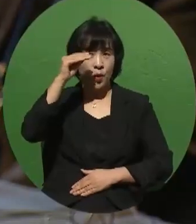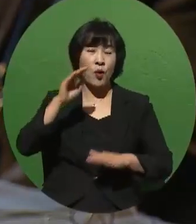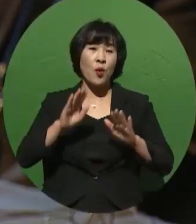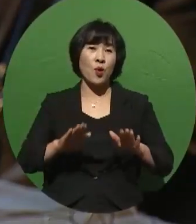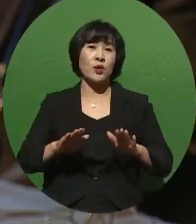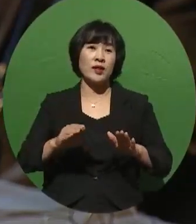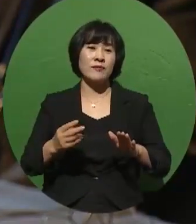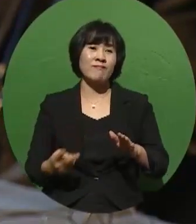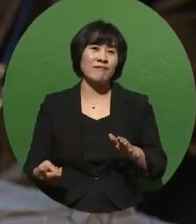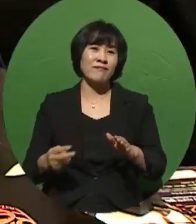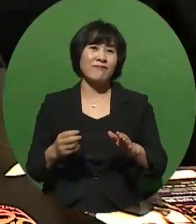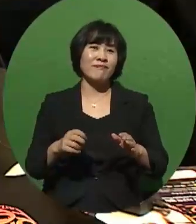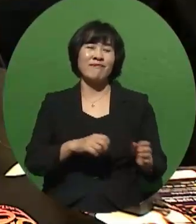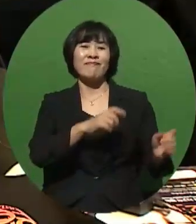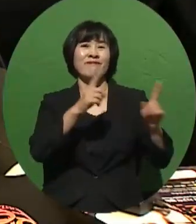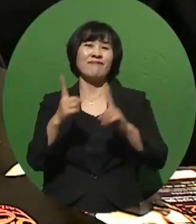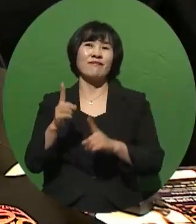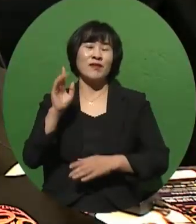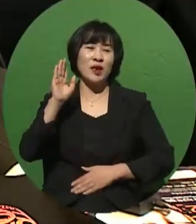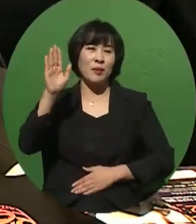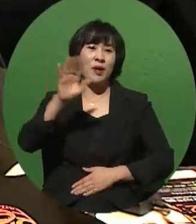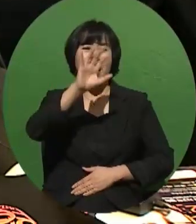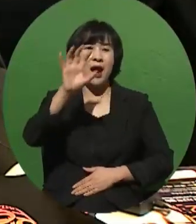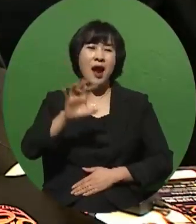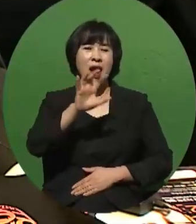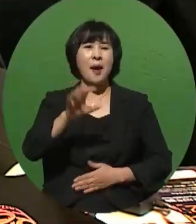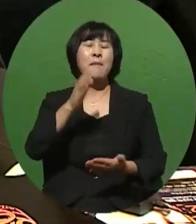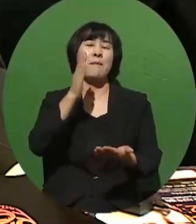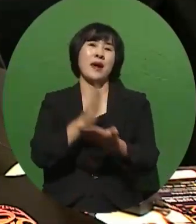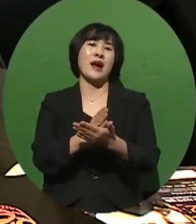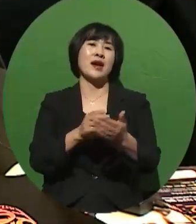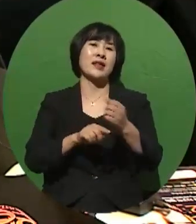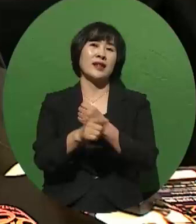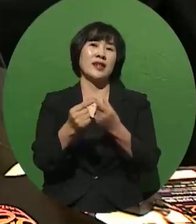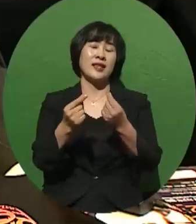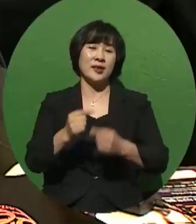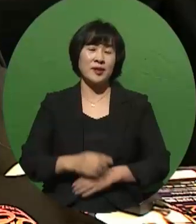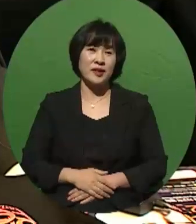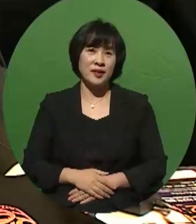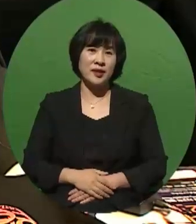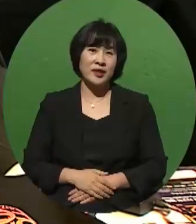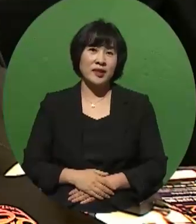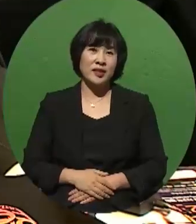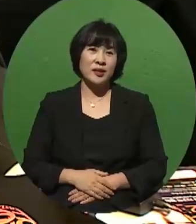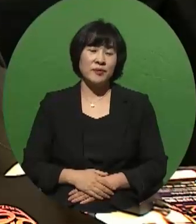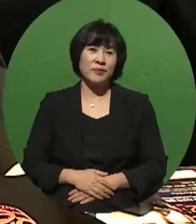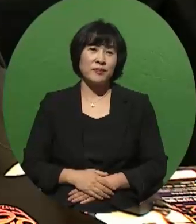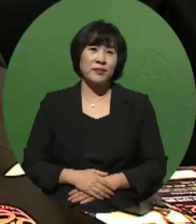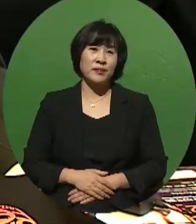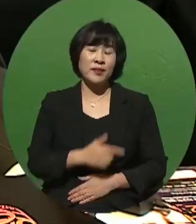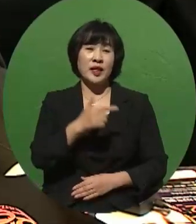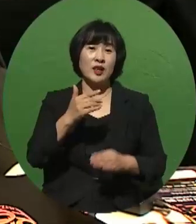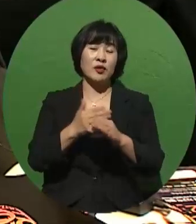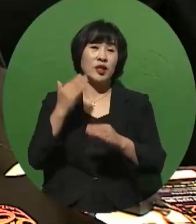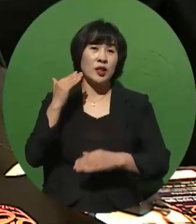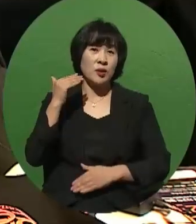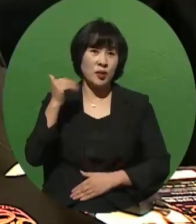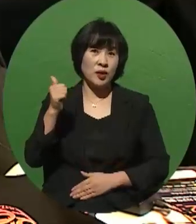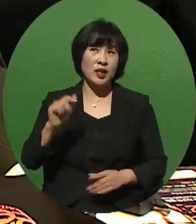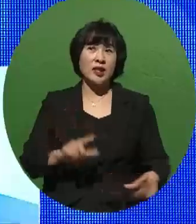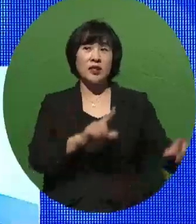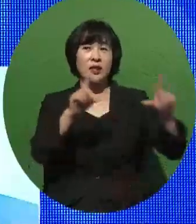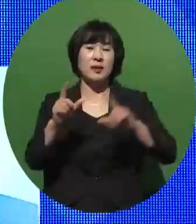past, live today, and avoid repeating it in the future. And I hope